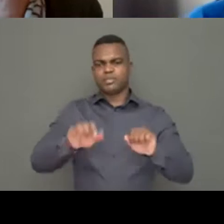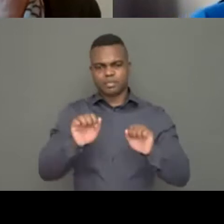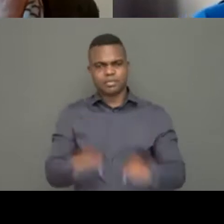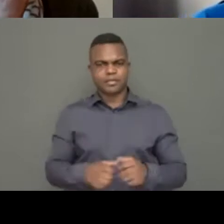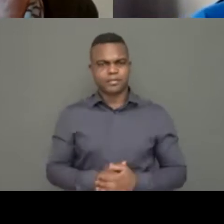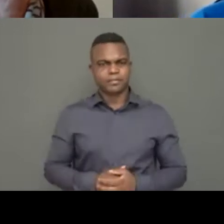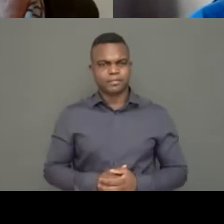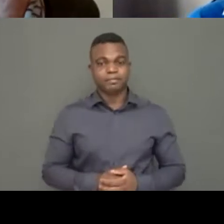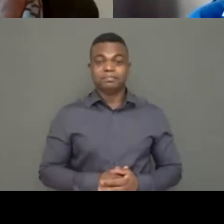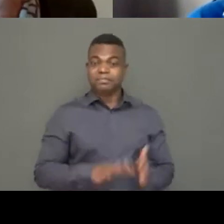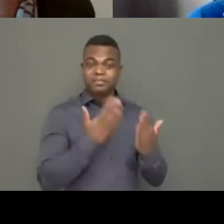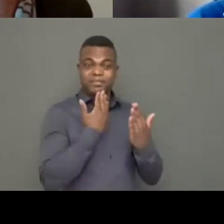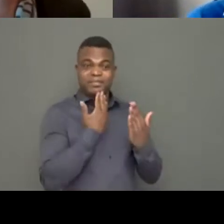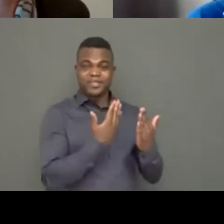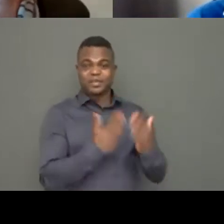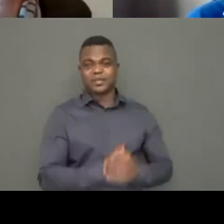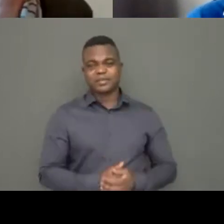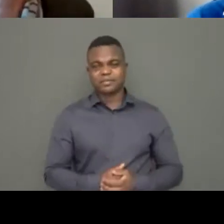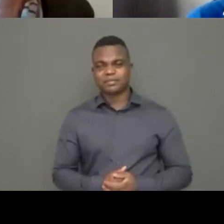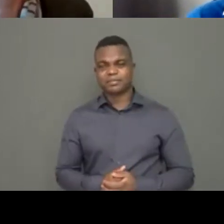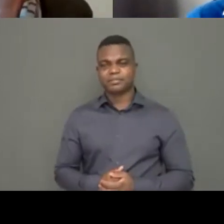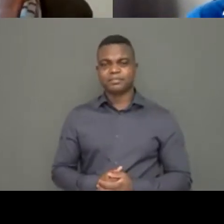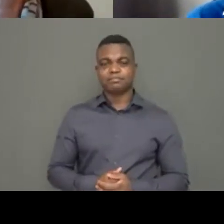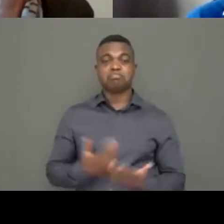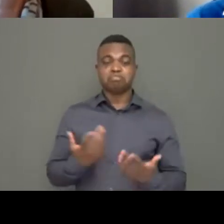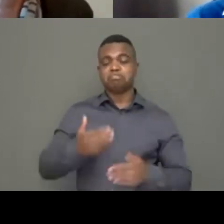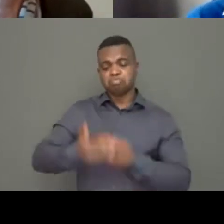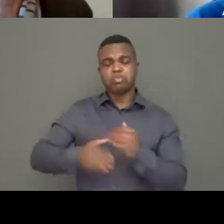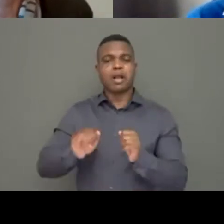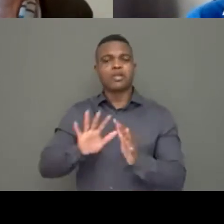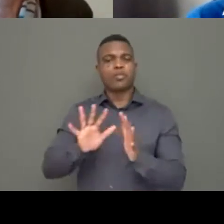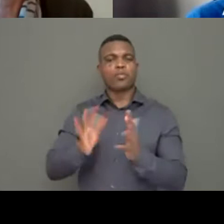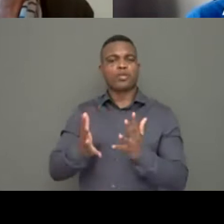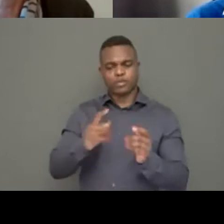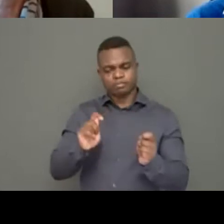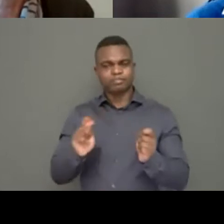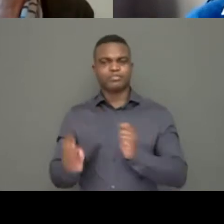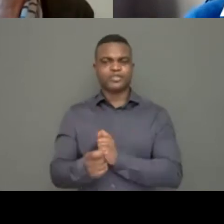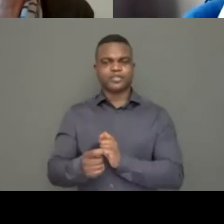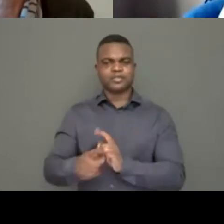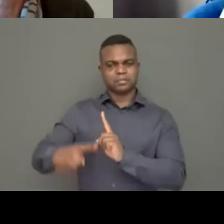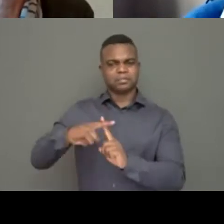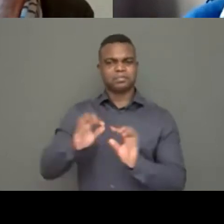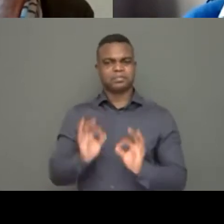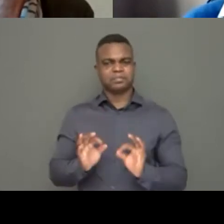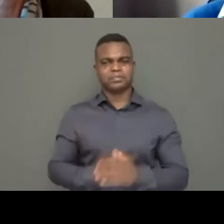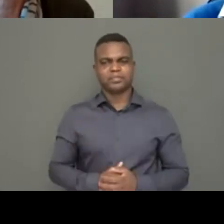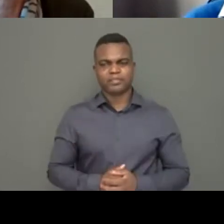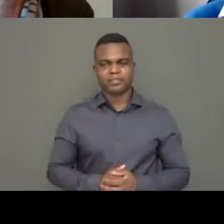one day at a time. Right, I'm conscious of time. Maybe there's